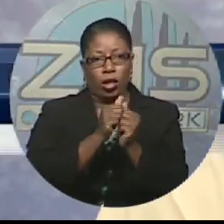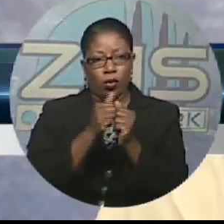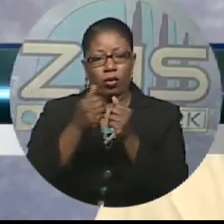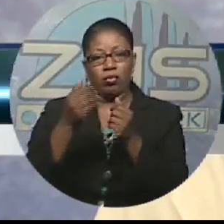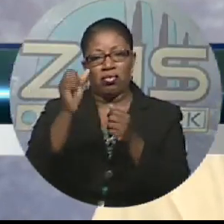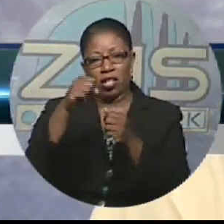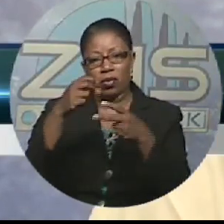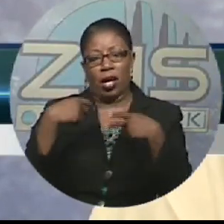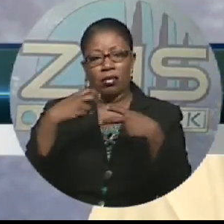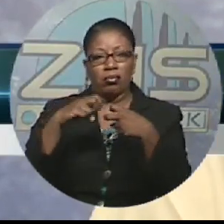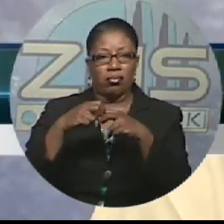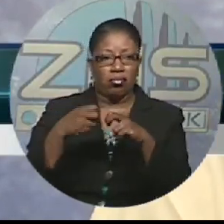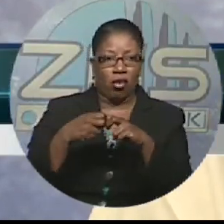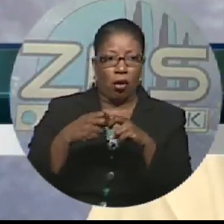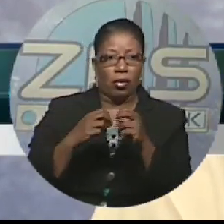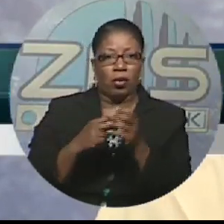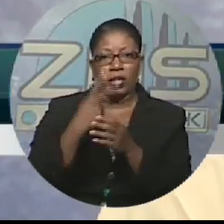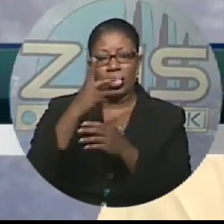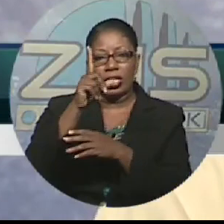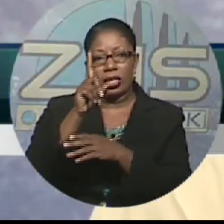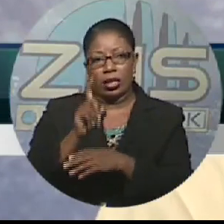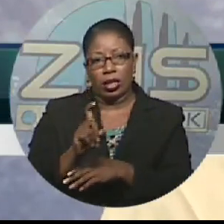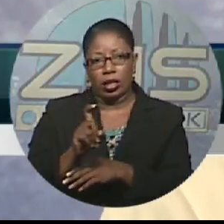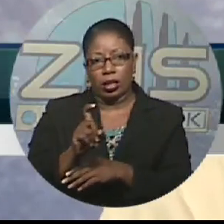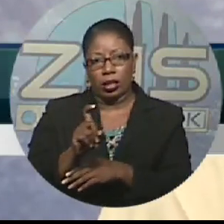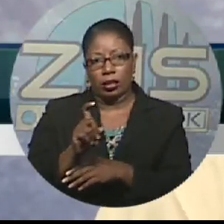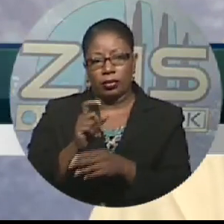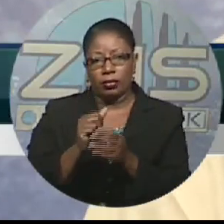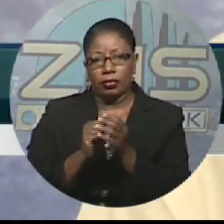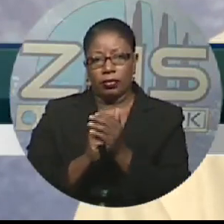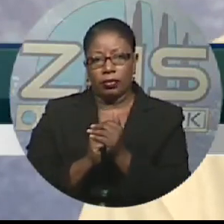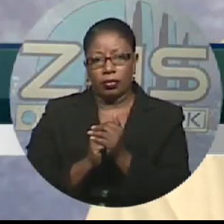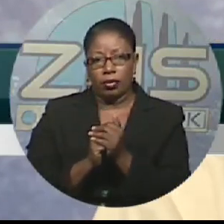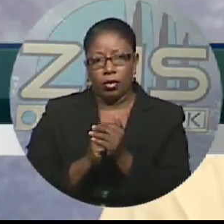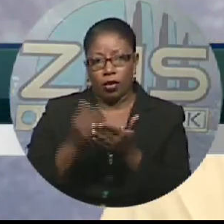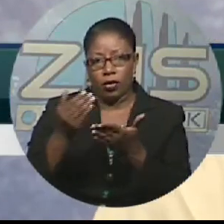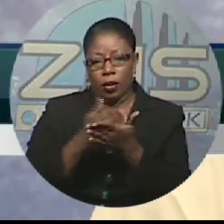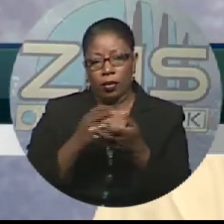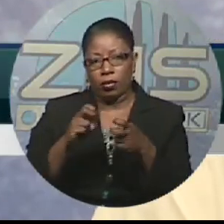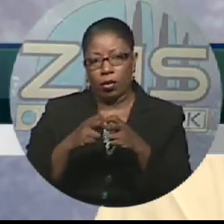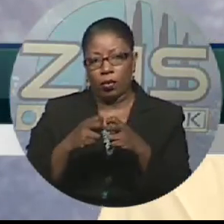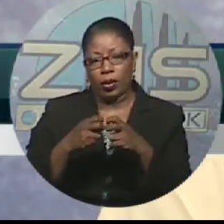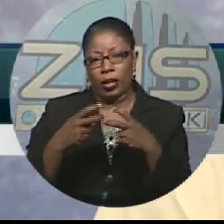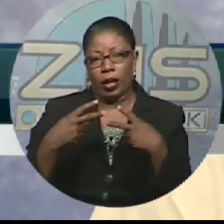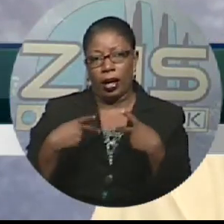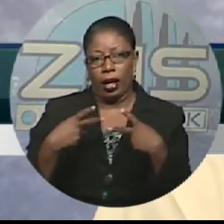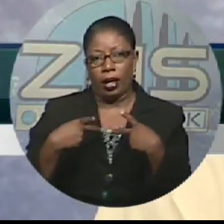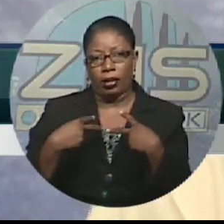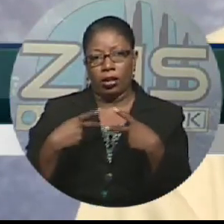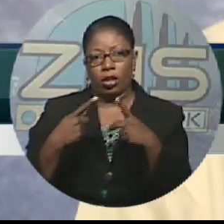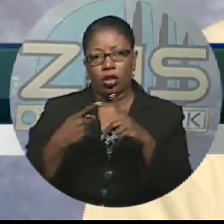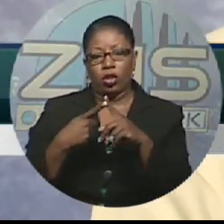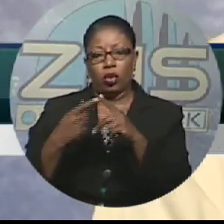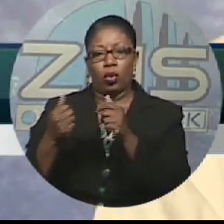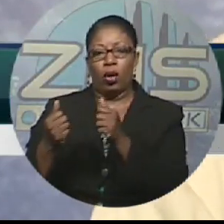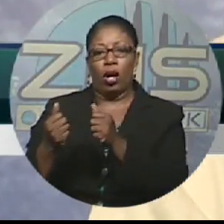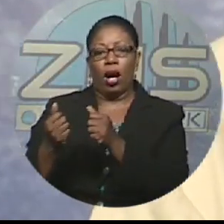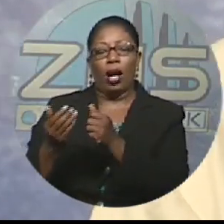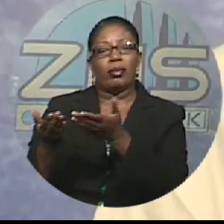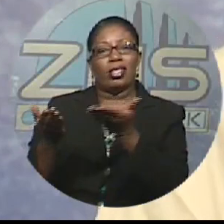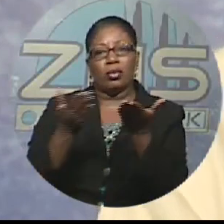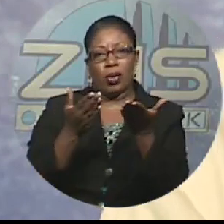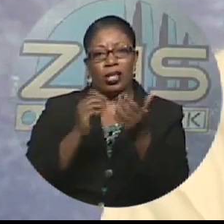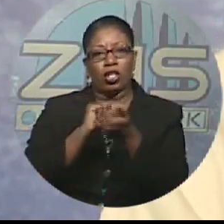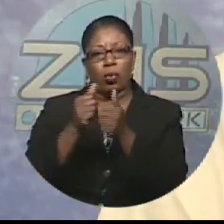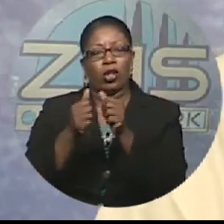challenges, and we saw it necessary of recent with all the challenges we have faced to unite the sports media. And when we